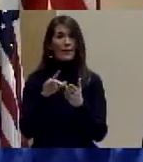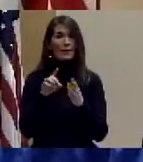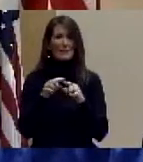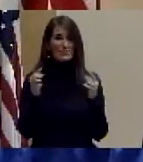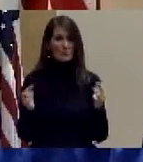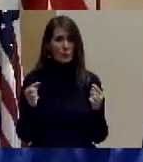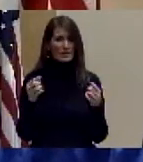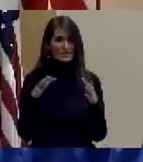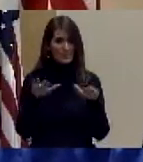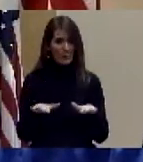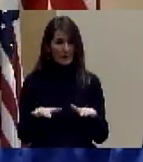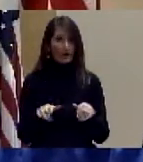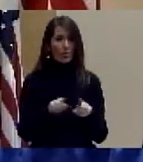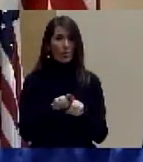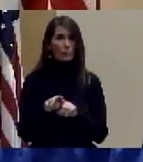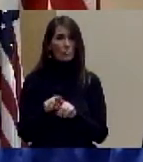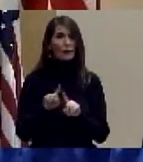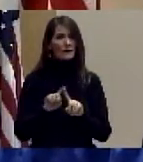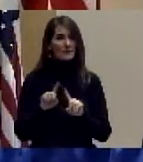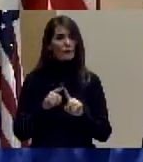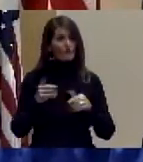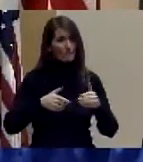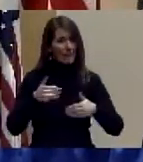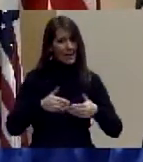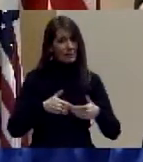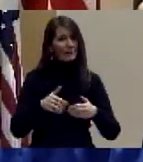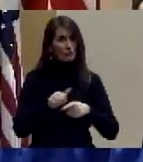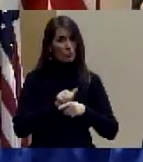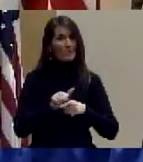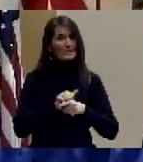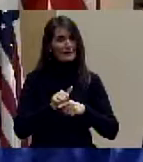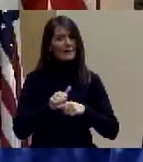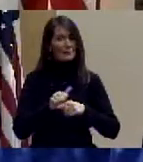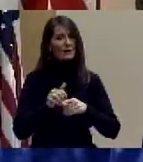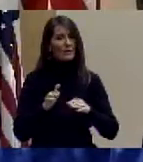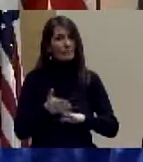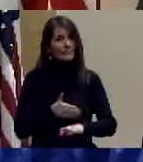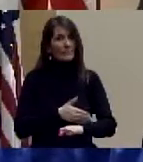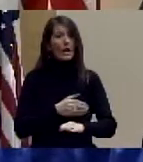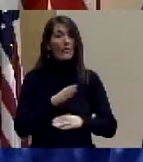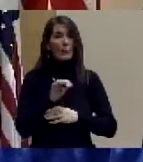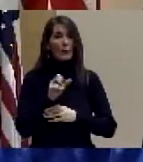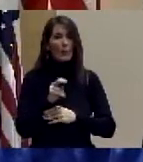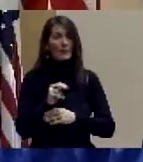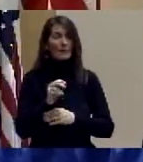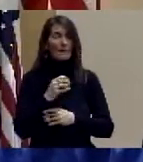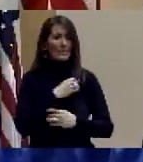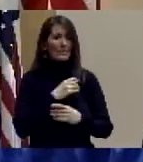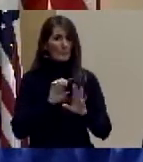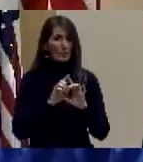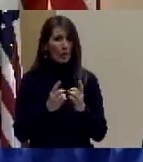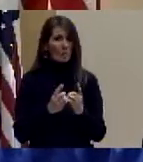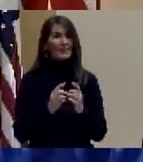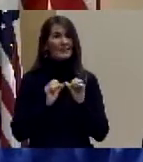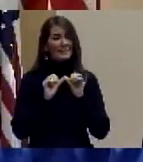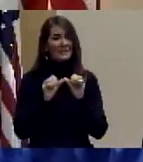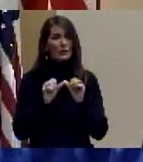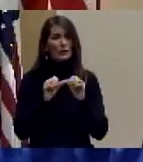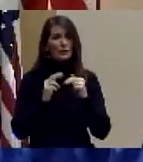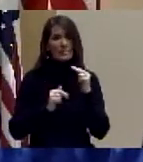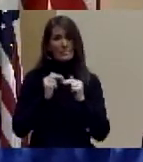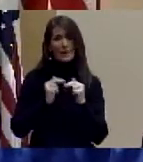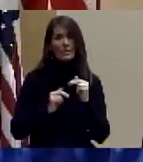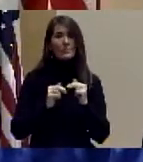track record of diversity in our hiring practices, the Brighton Police Department continues to build community